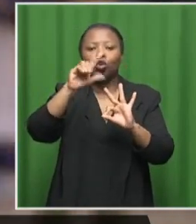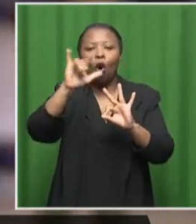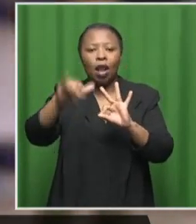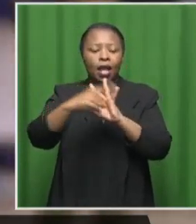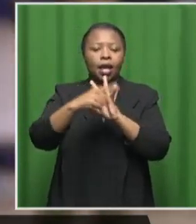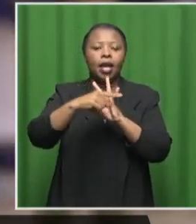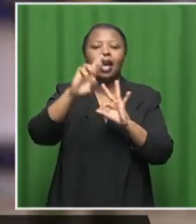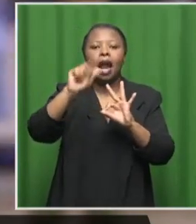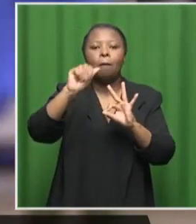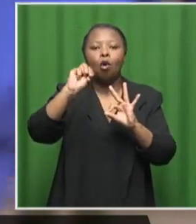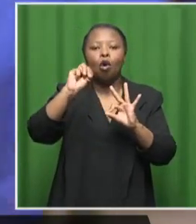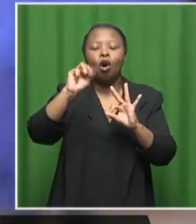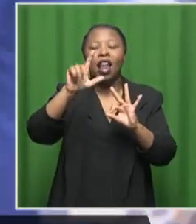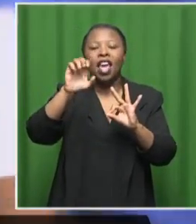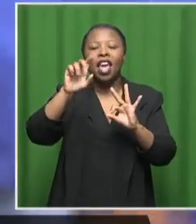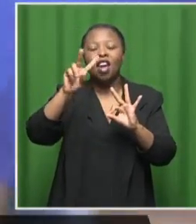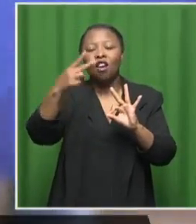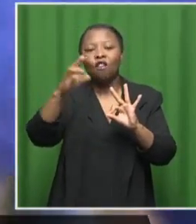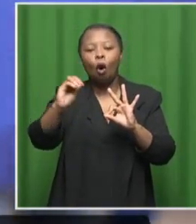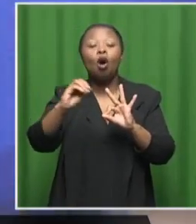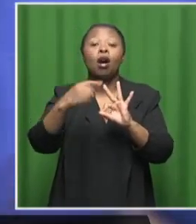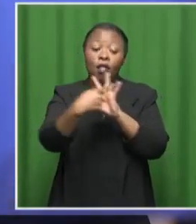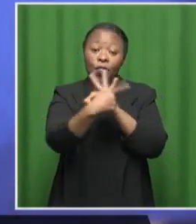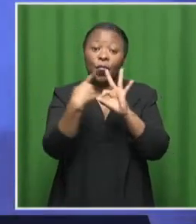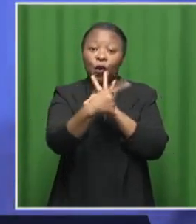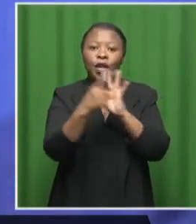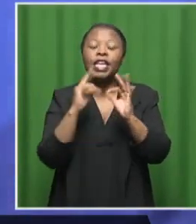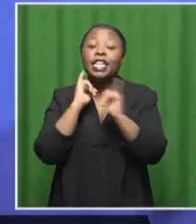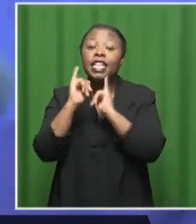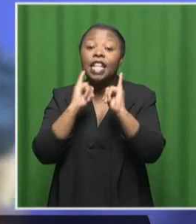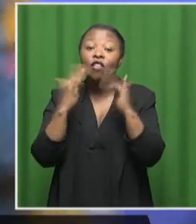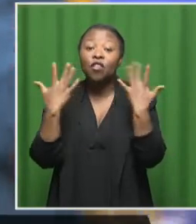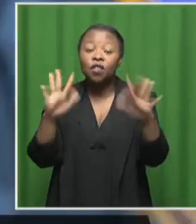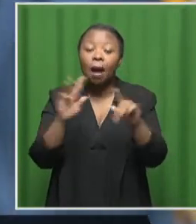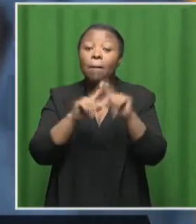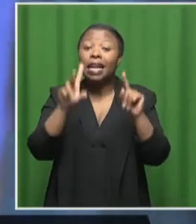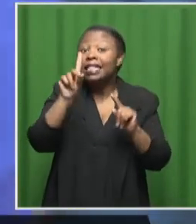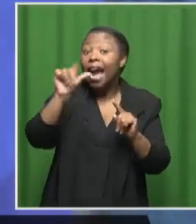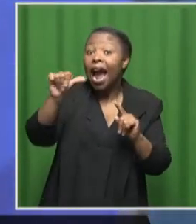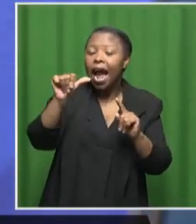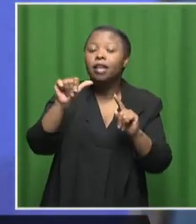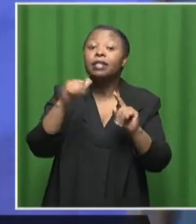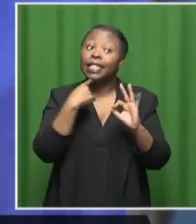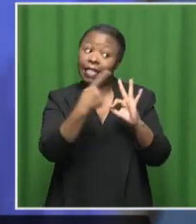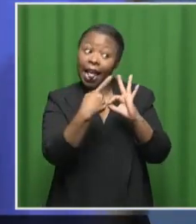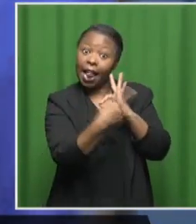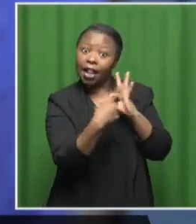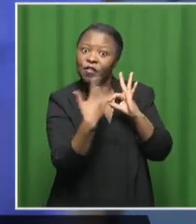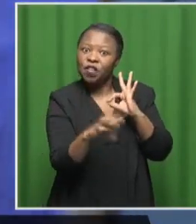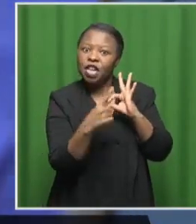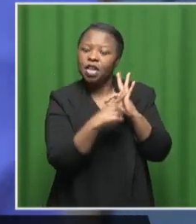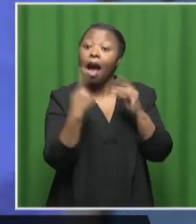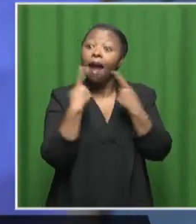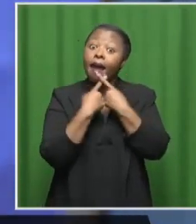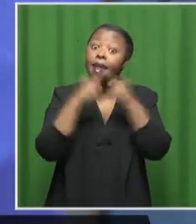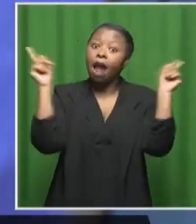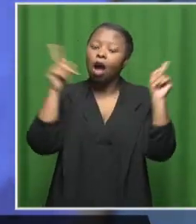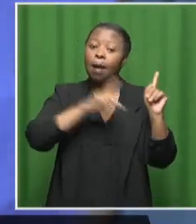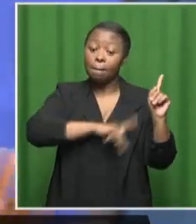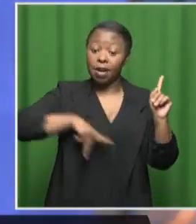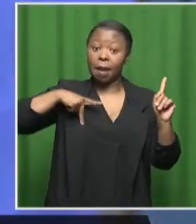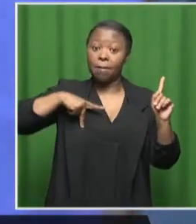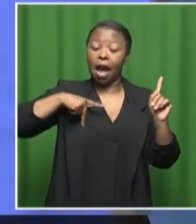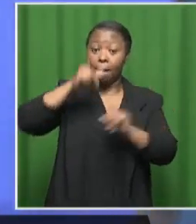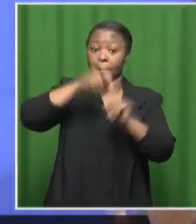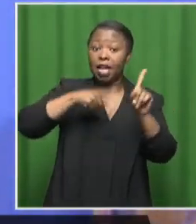Khume Ramulifho. All three of them went to their interviews, but the DA has communicated to them that it would not announce the premier candidate of